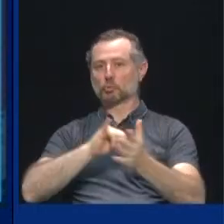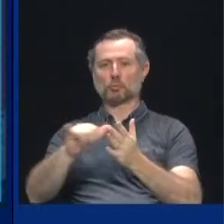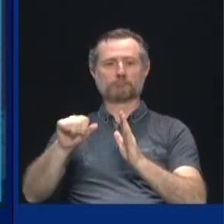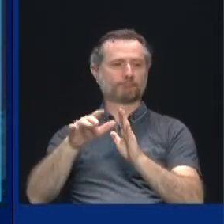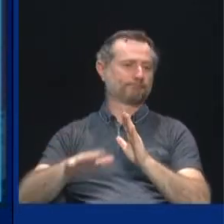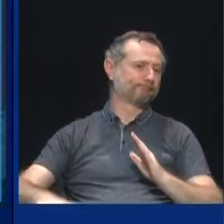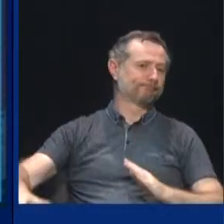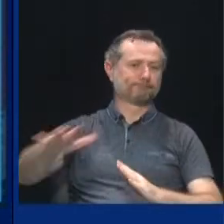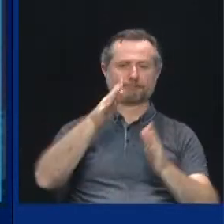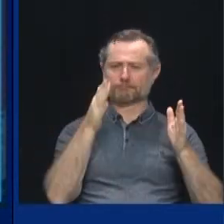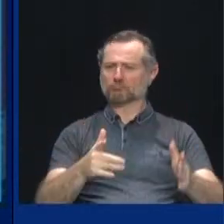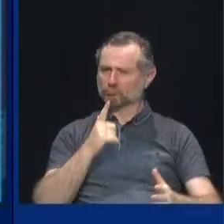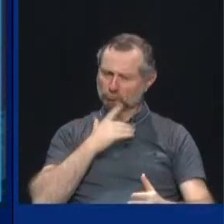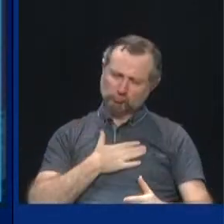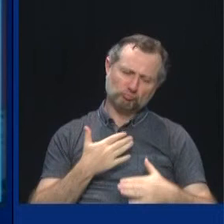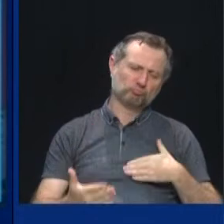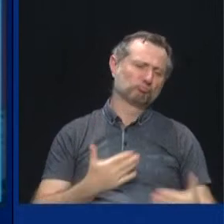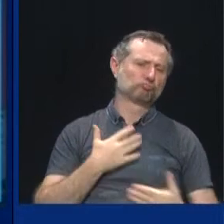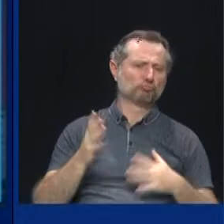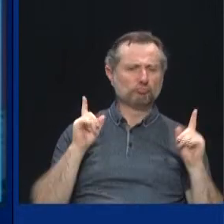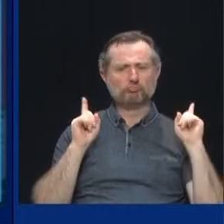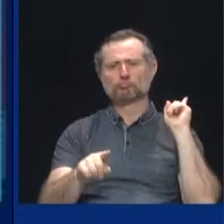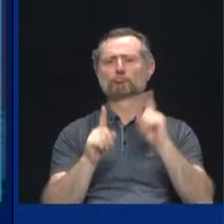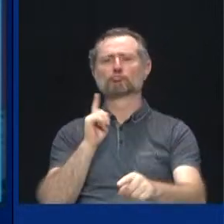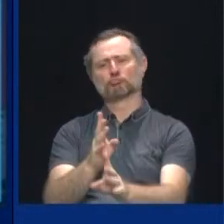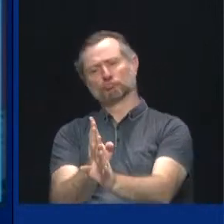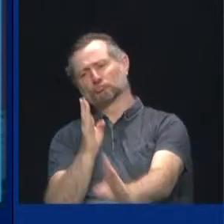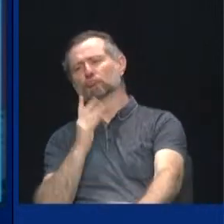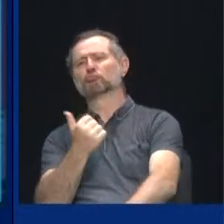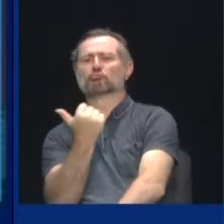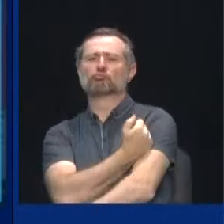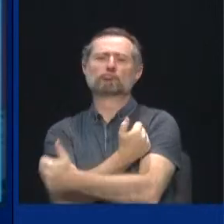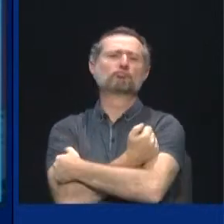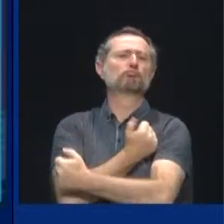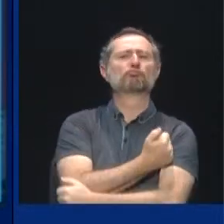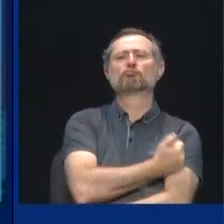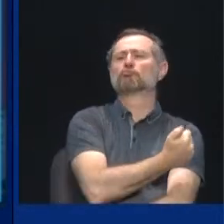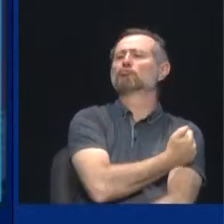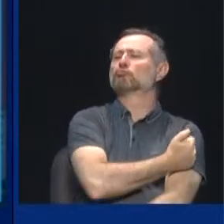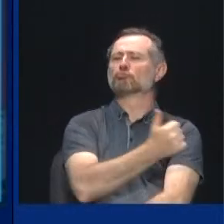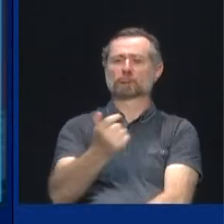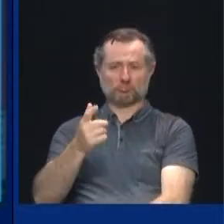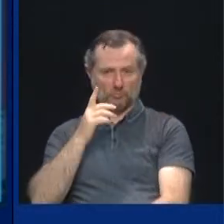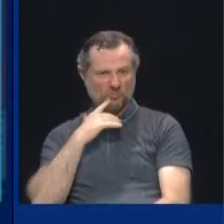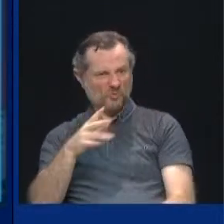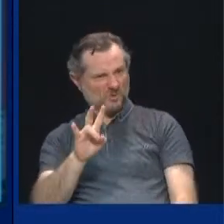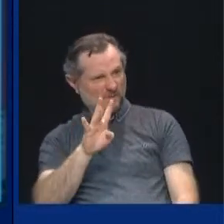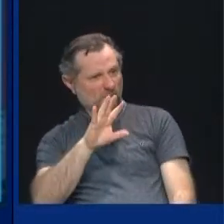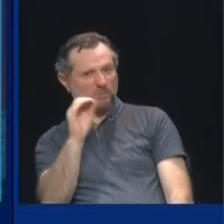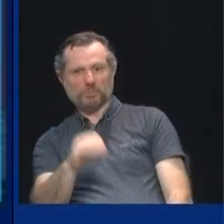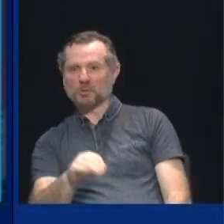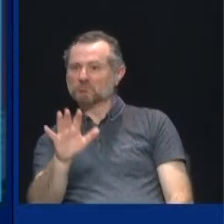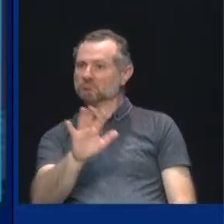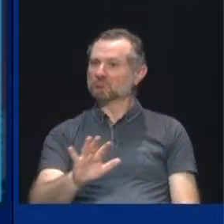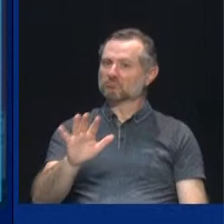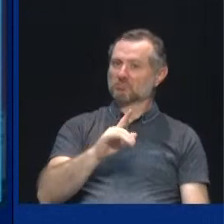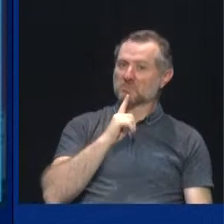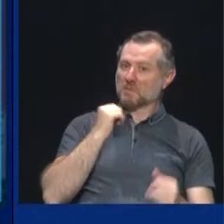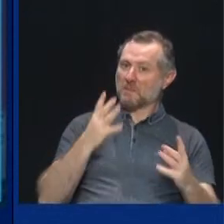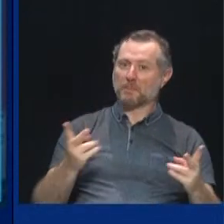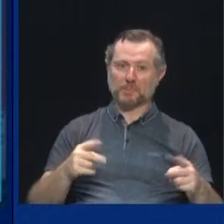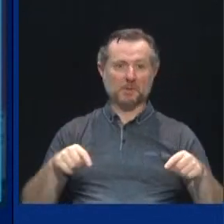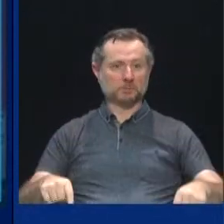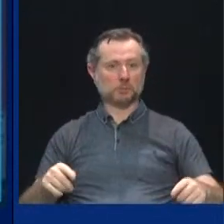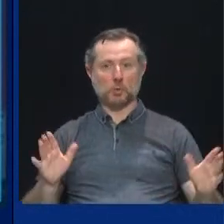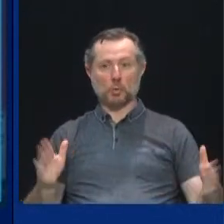stepped forward, that we could administer the vaccine to that many people, and many of the people in this room made